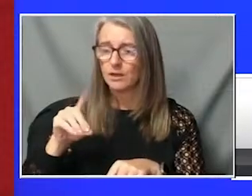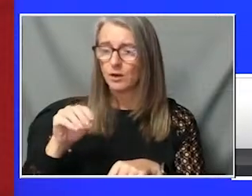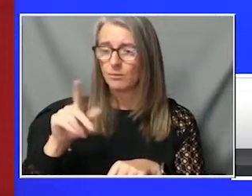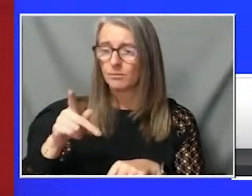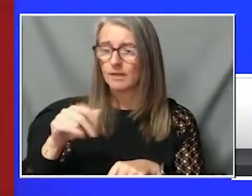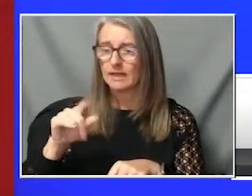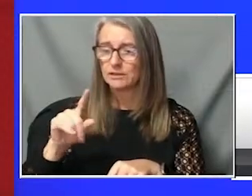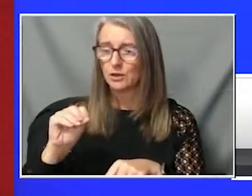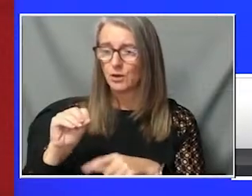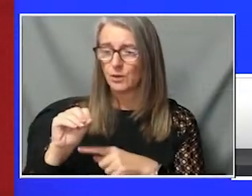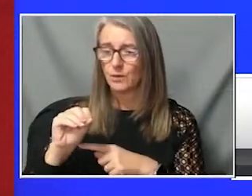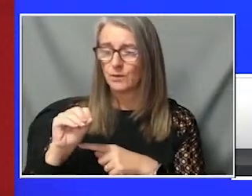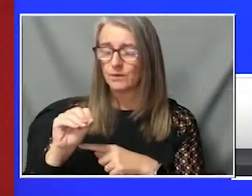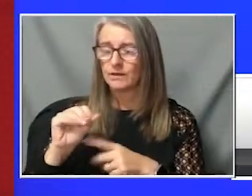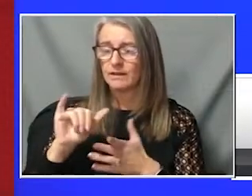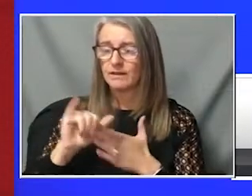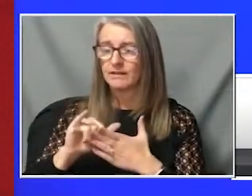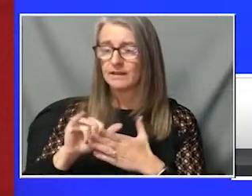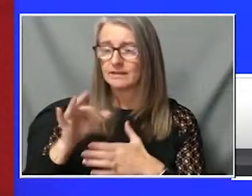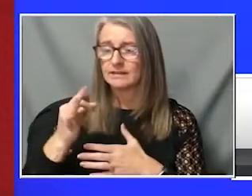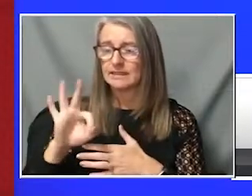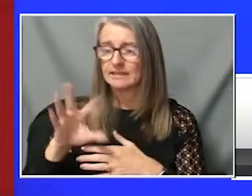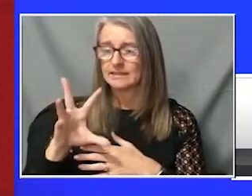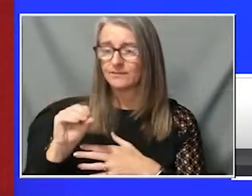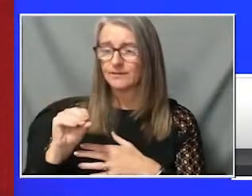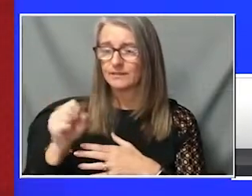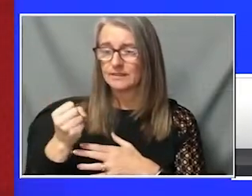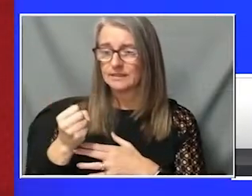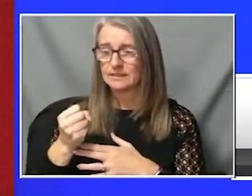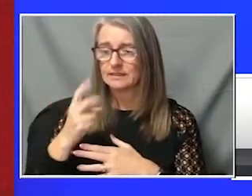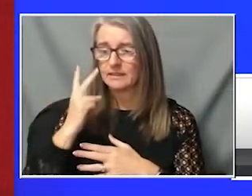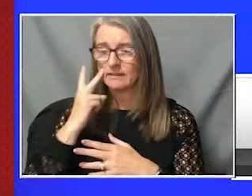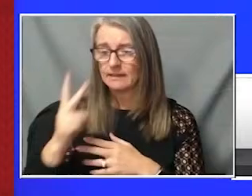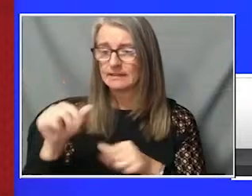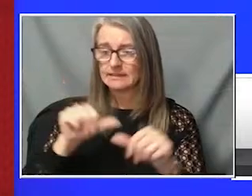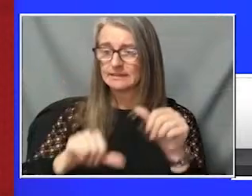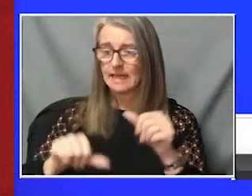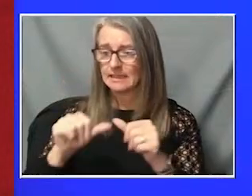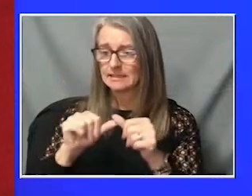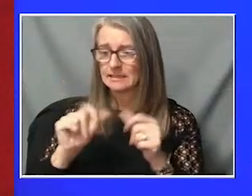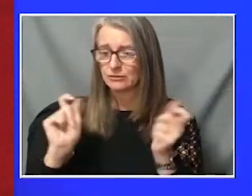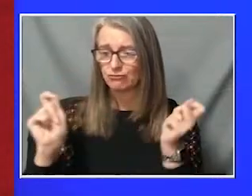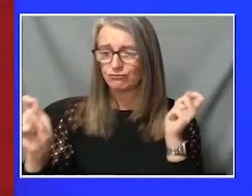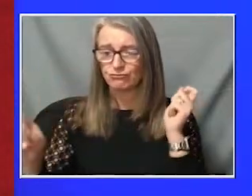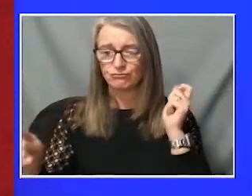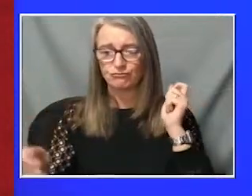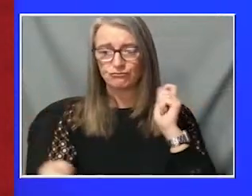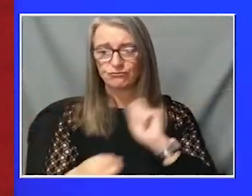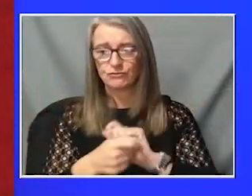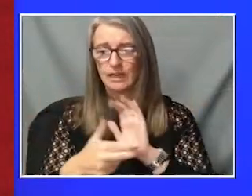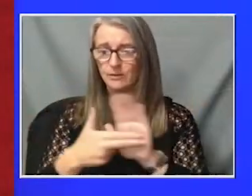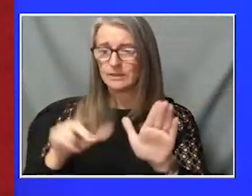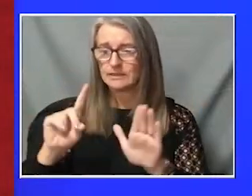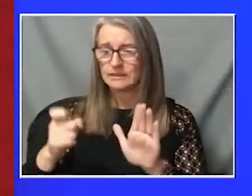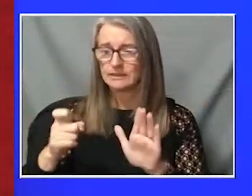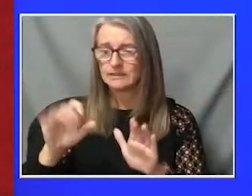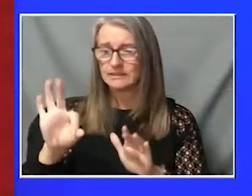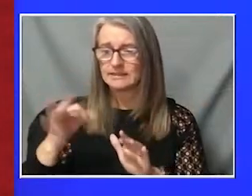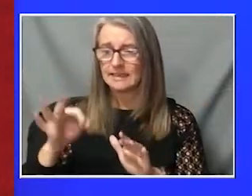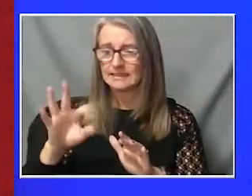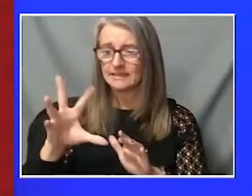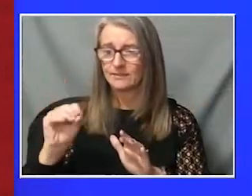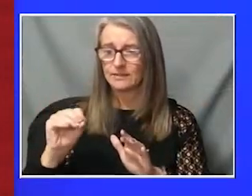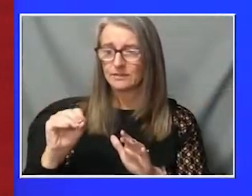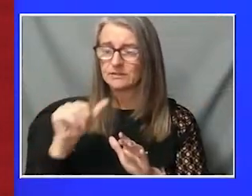And that was in the 50s. You think about how science has moved forward and how we diagnosed lung cancer in 1950. We didn't